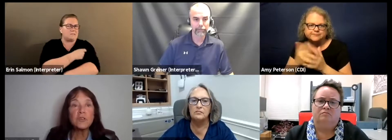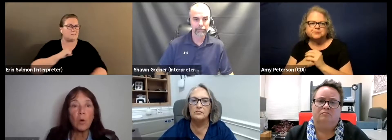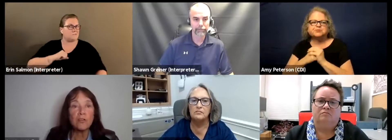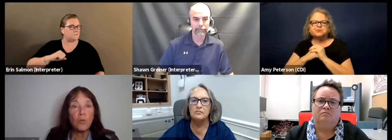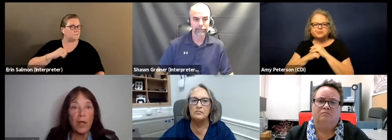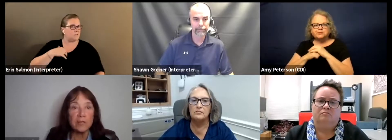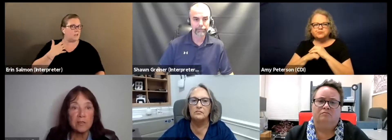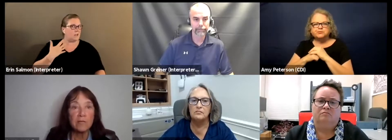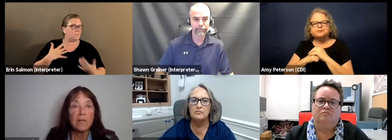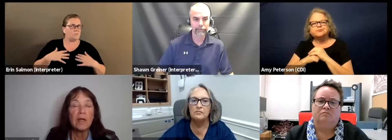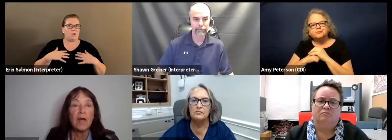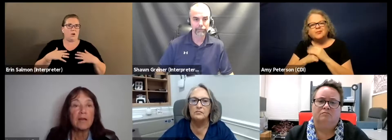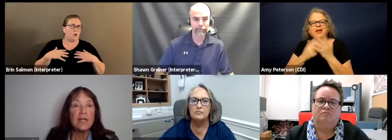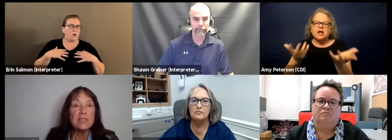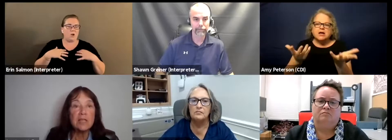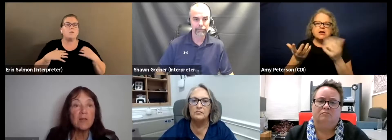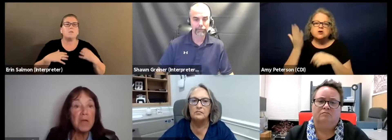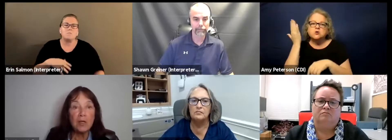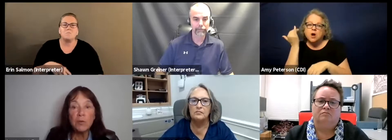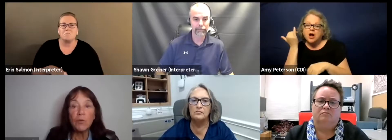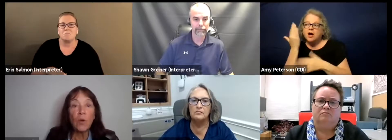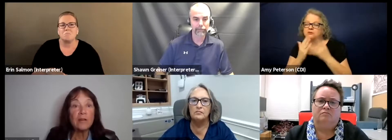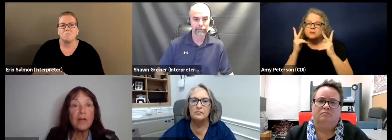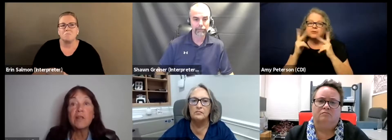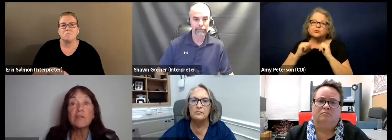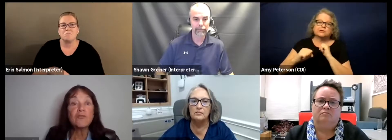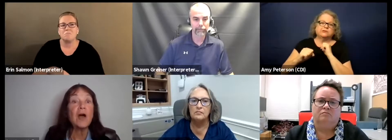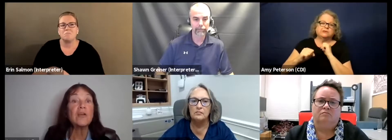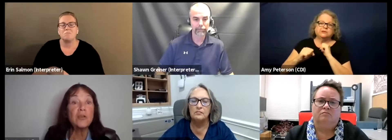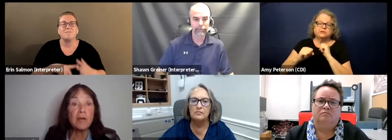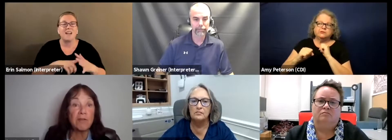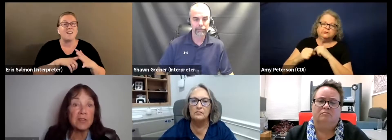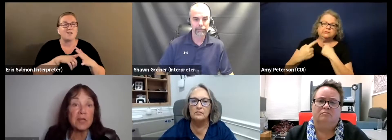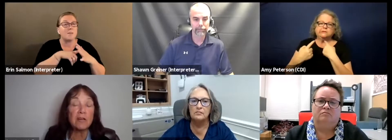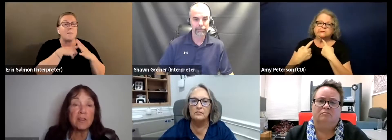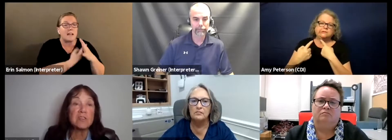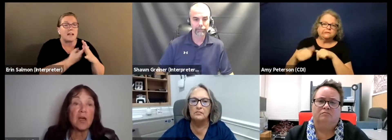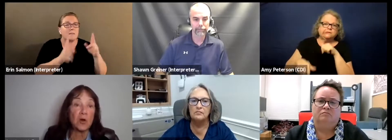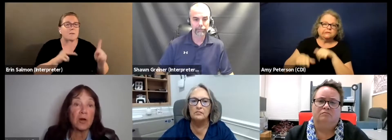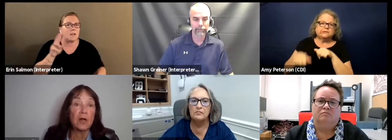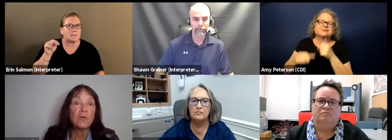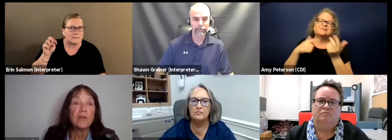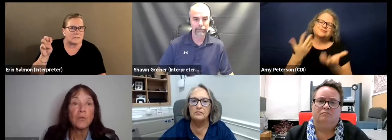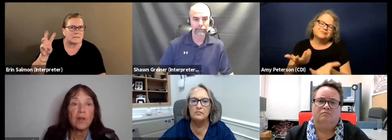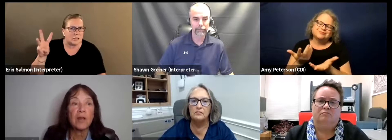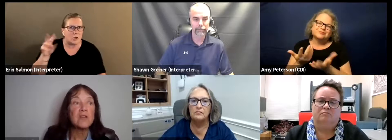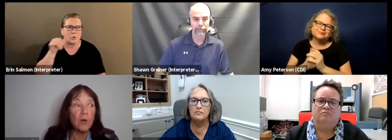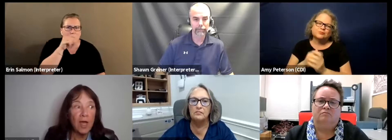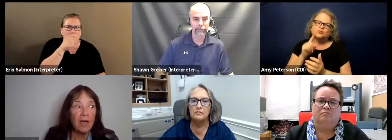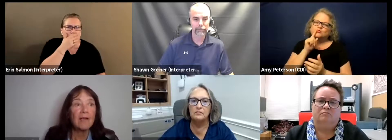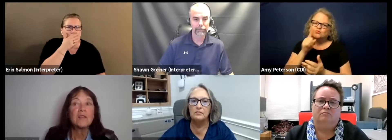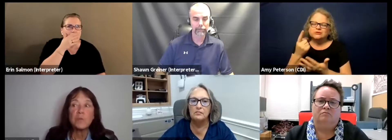I just want to wait. And indeed, many people waited and then finally got vaccinated this summer when they